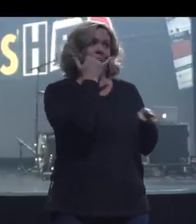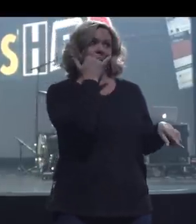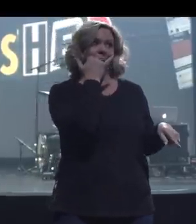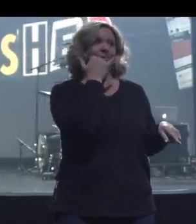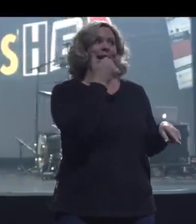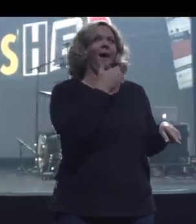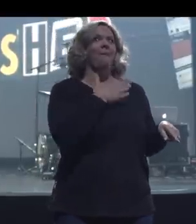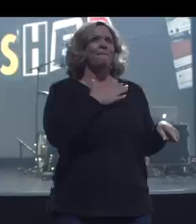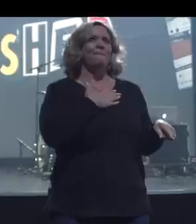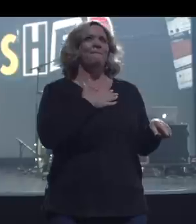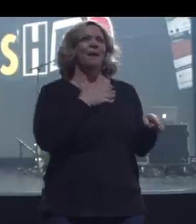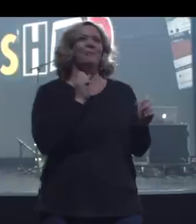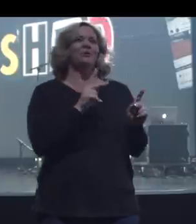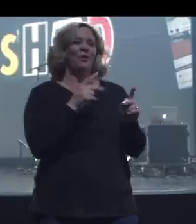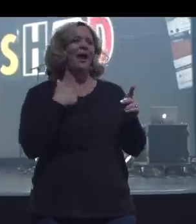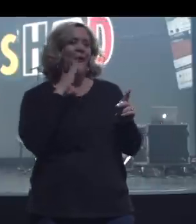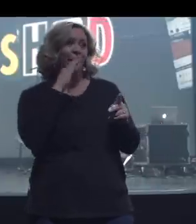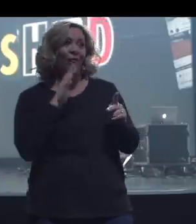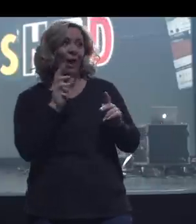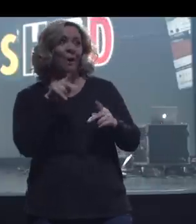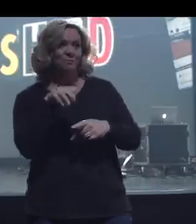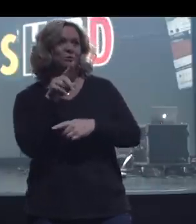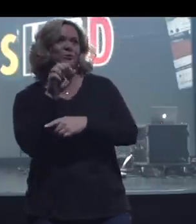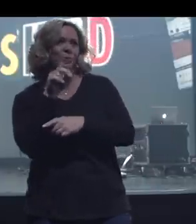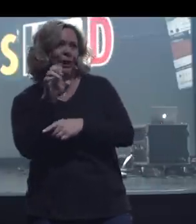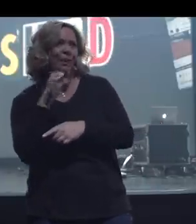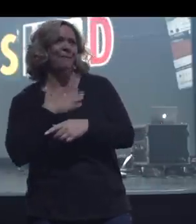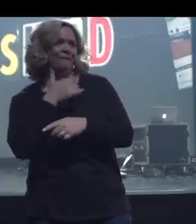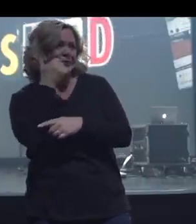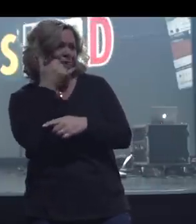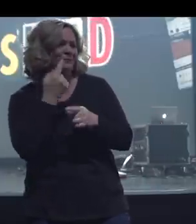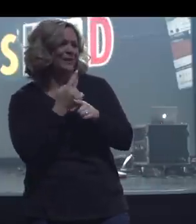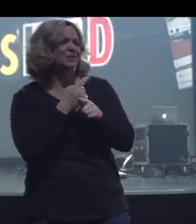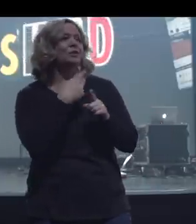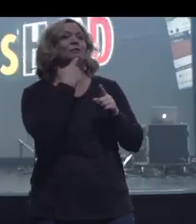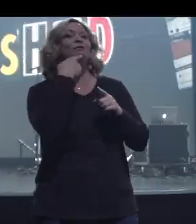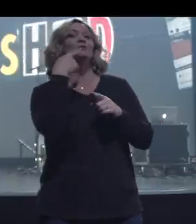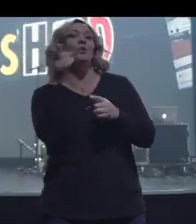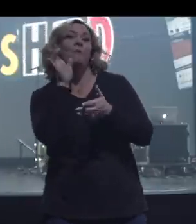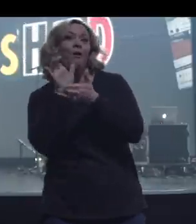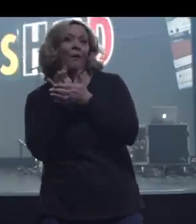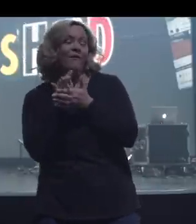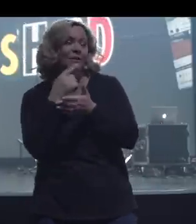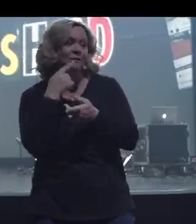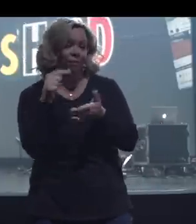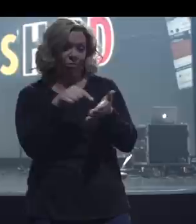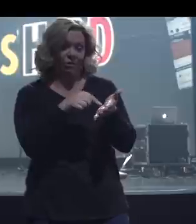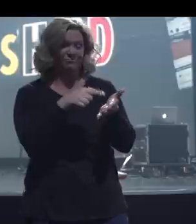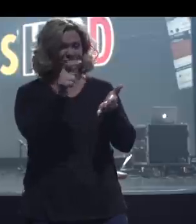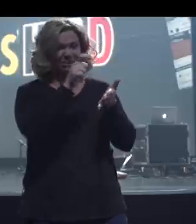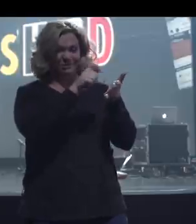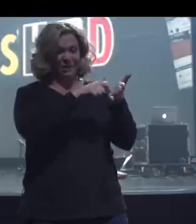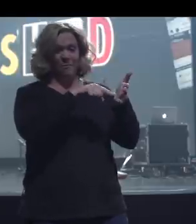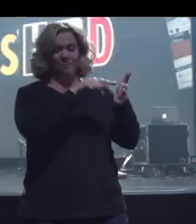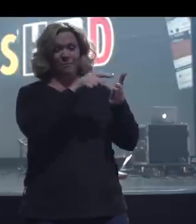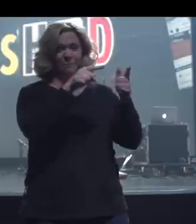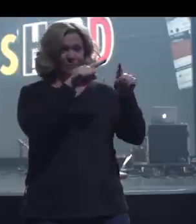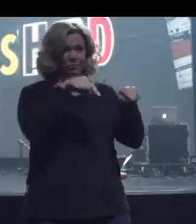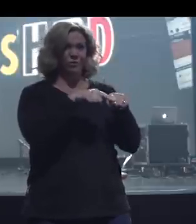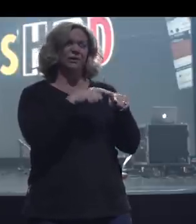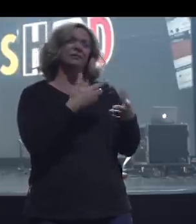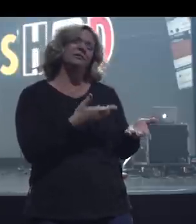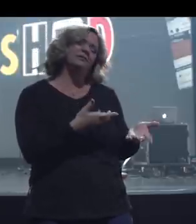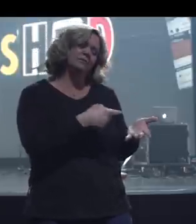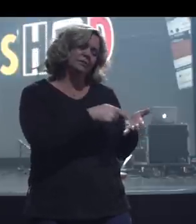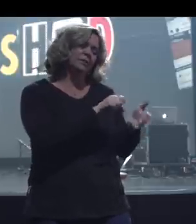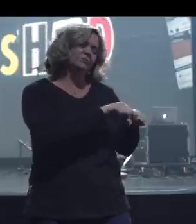my shot. You know, so I remember this like it was yesterday. I went to Jamie and I showed her I was like, look what I did. I acted all like defeated. Look what